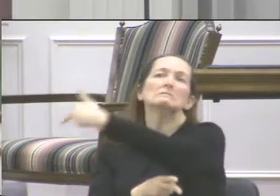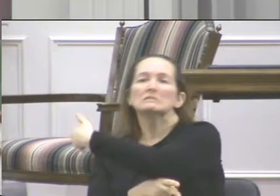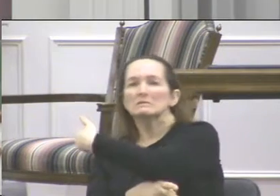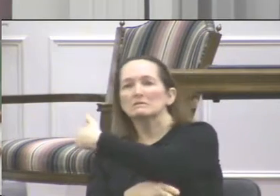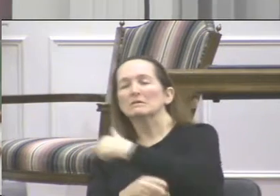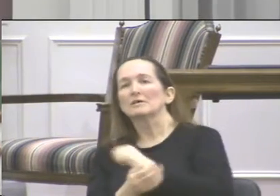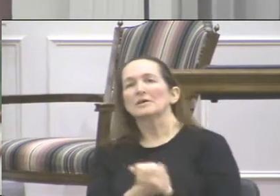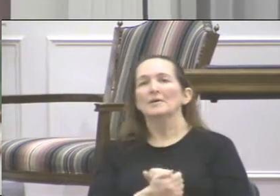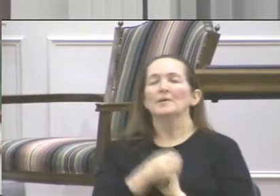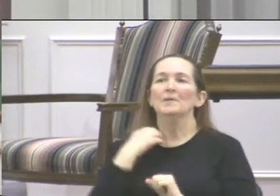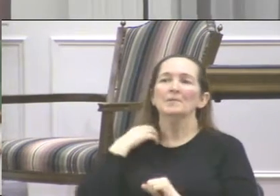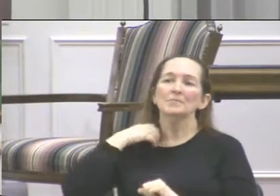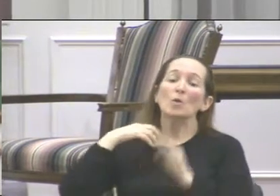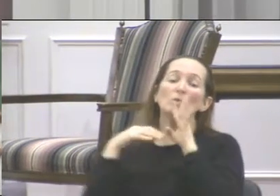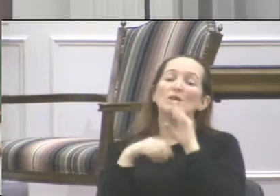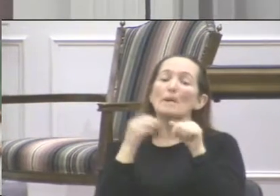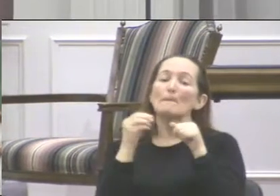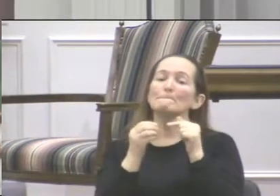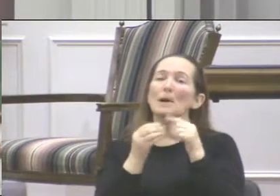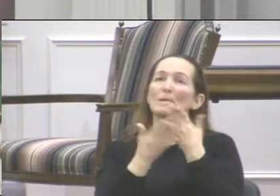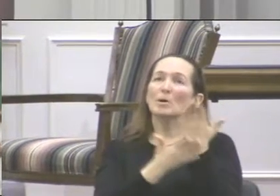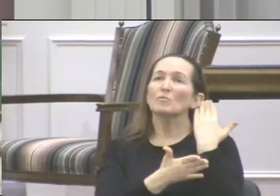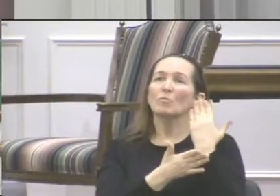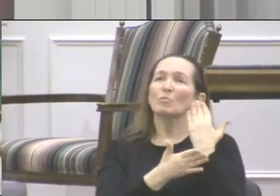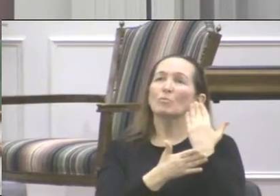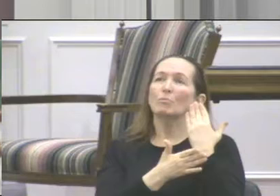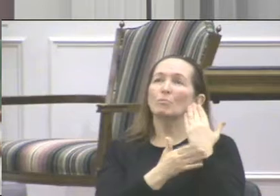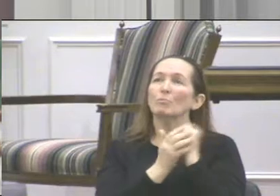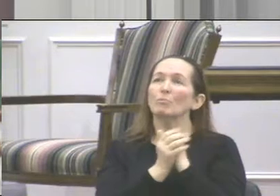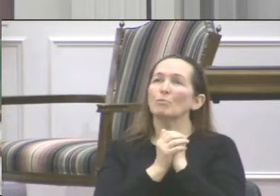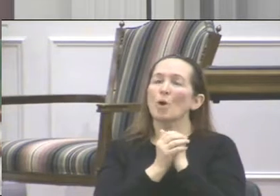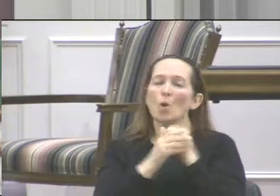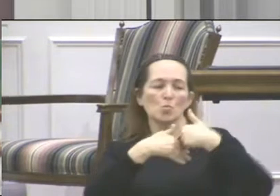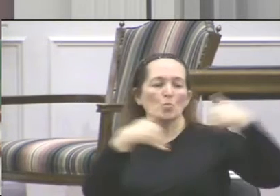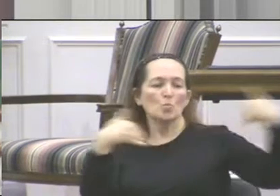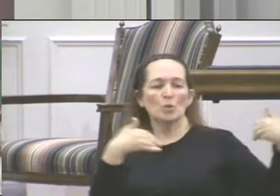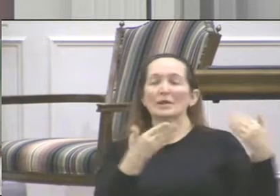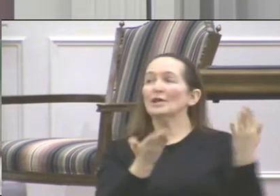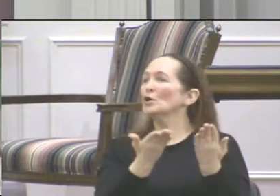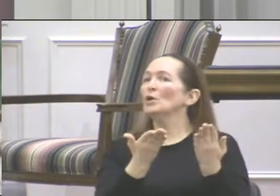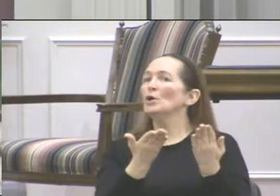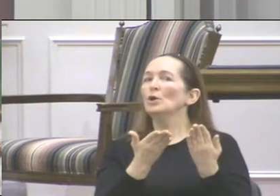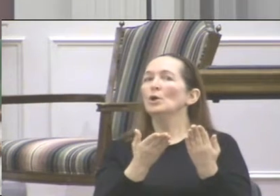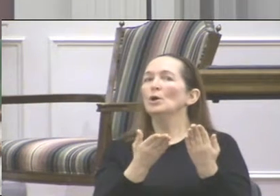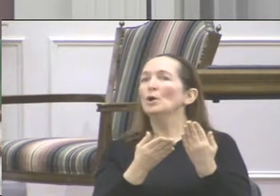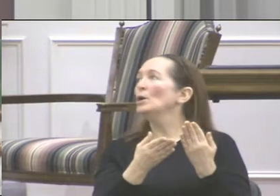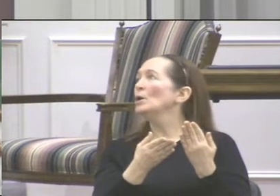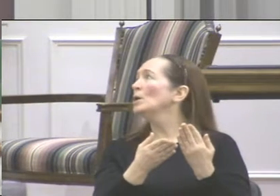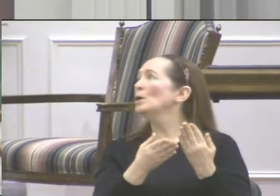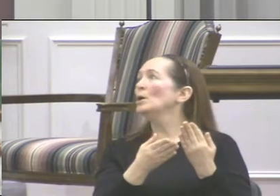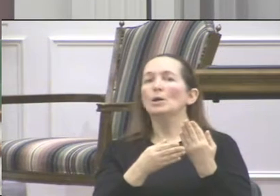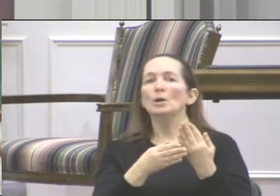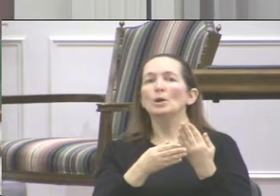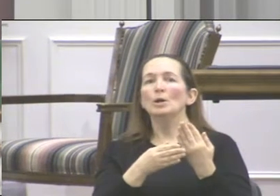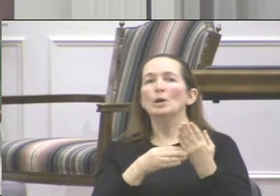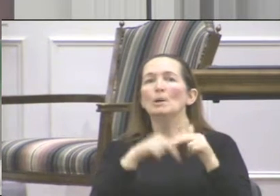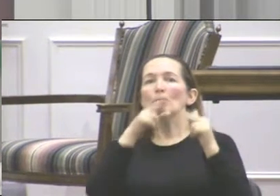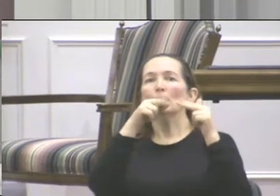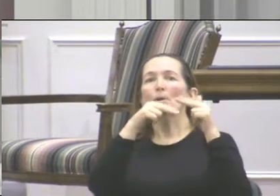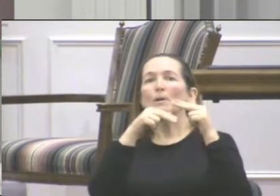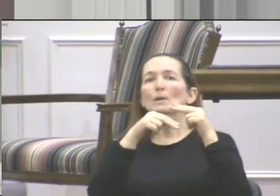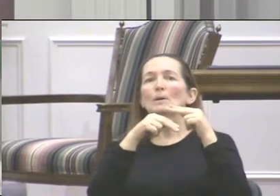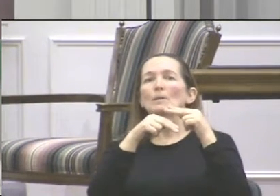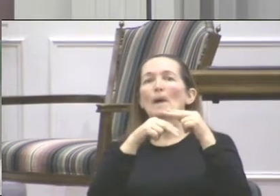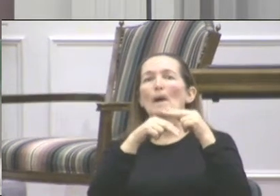Talked about it before. Fact that we're isolated right here. You built a bathroom in the back of the